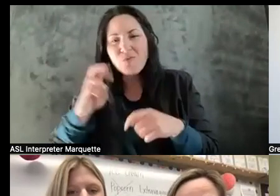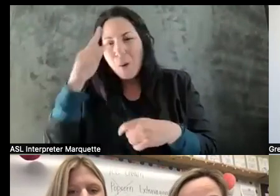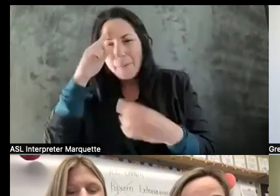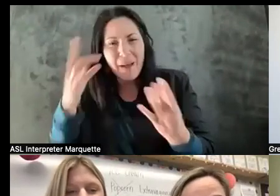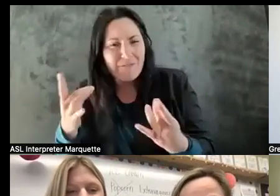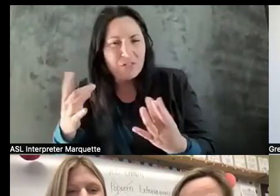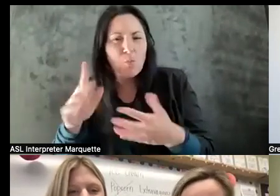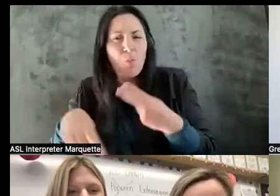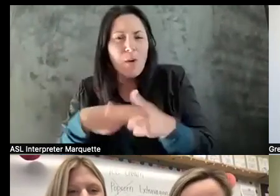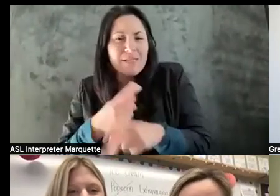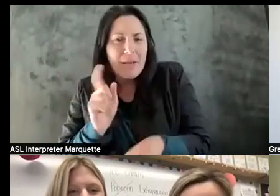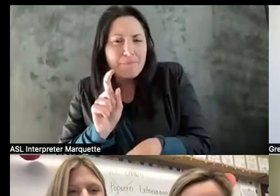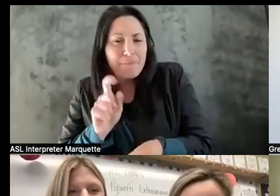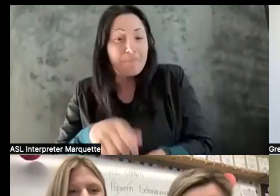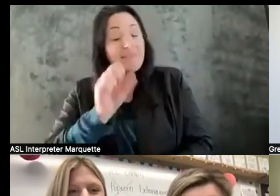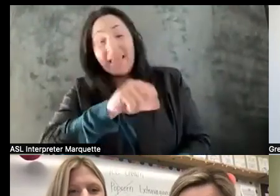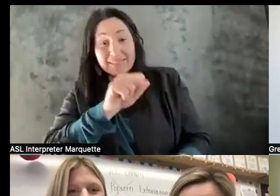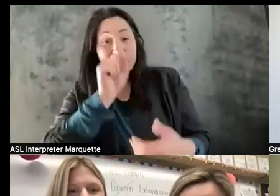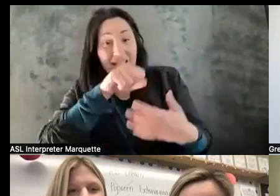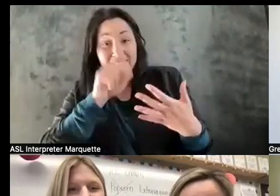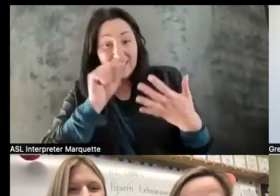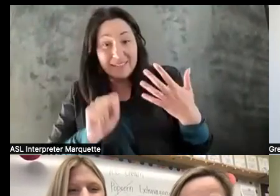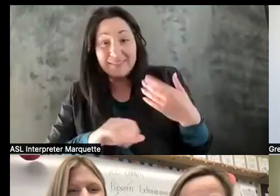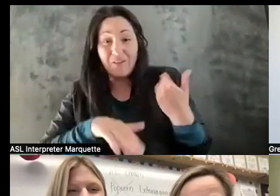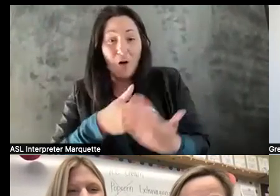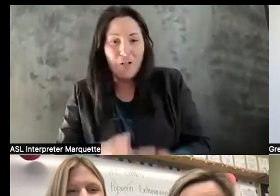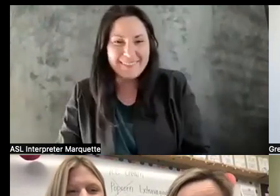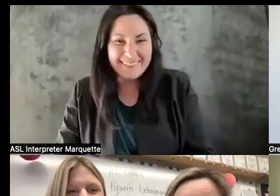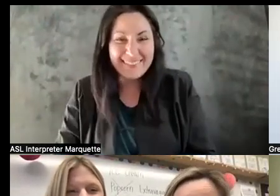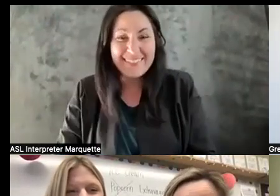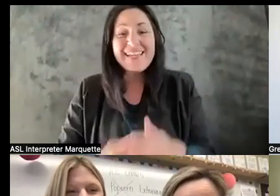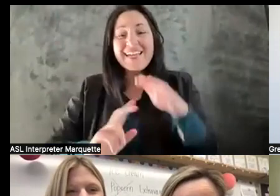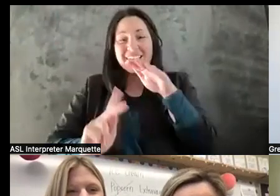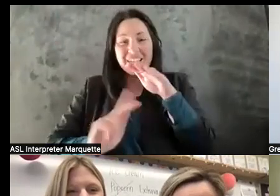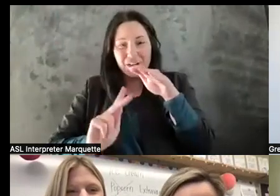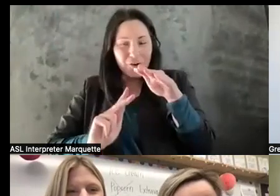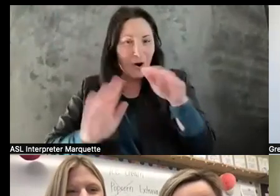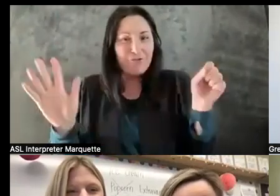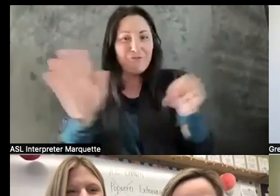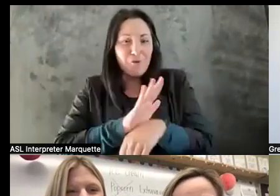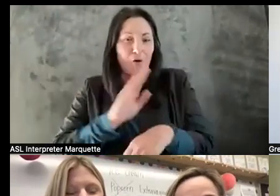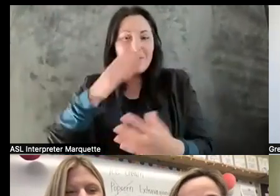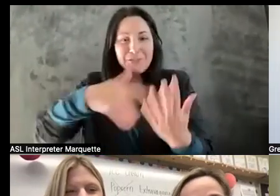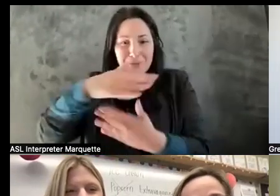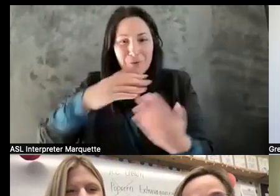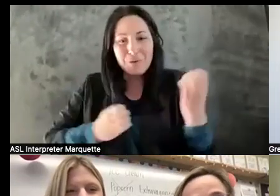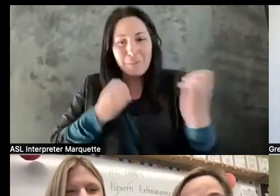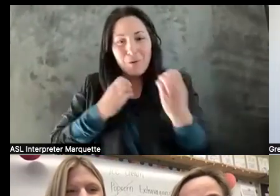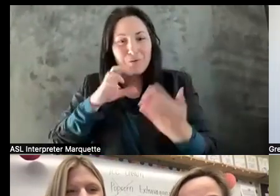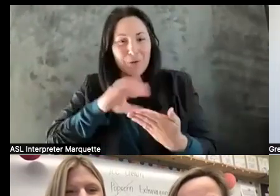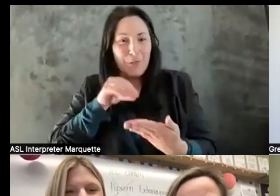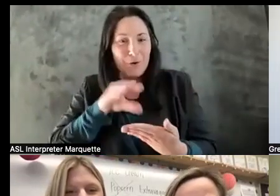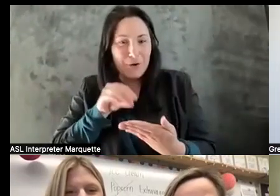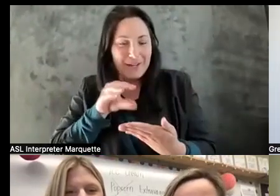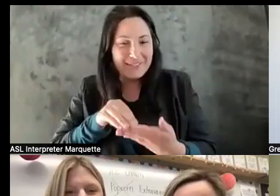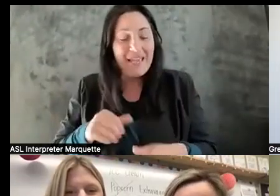mindfulness? And the answer is yes, yes, yes. Kindergarten is social emotional learning. And we do